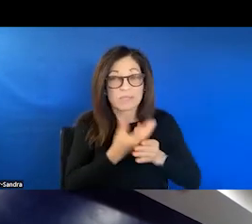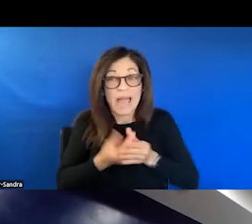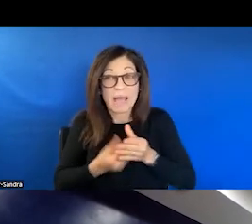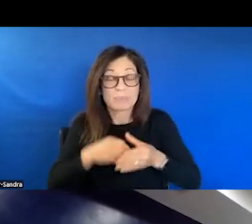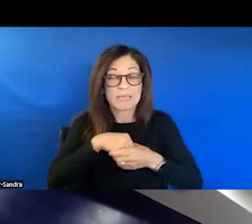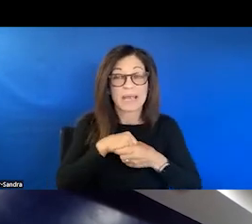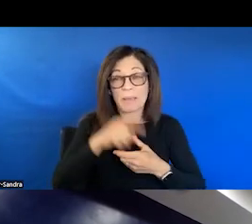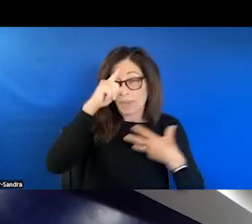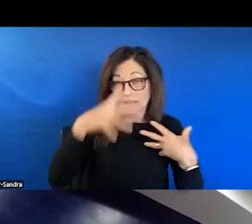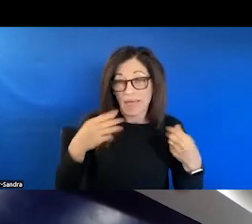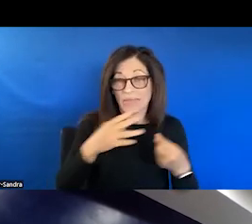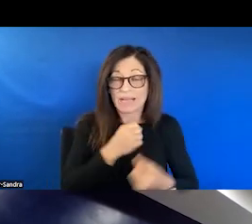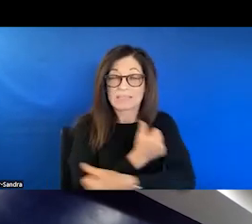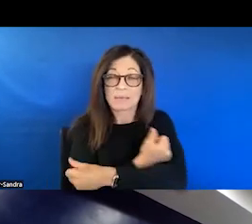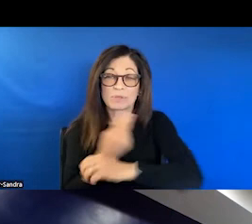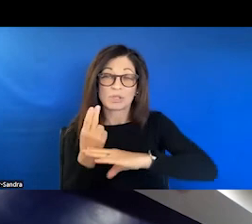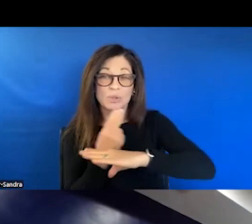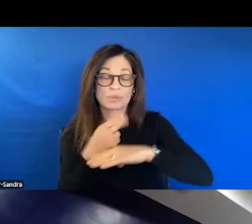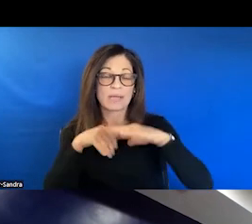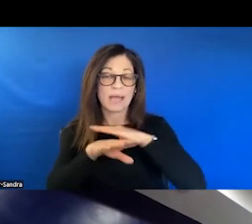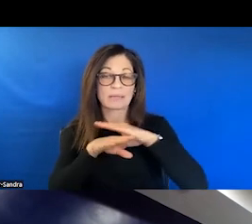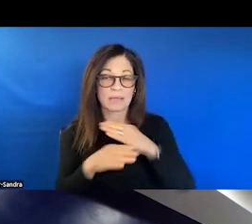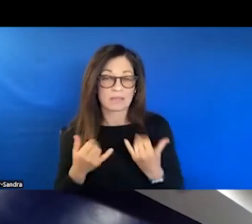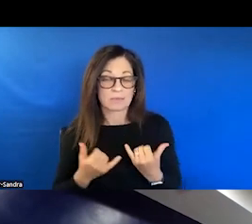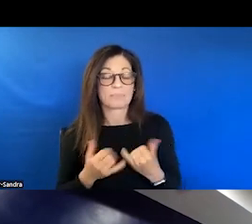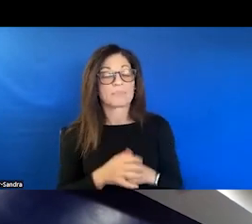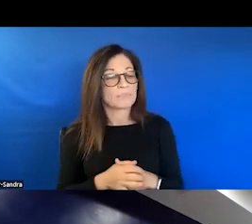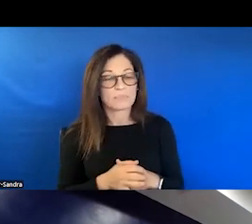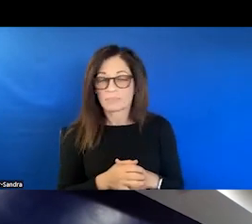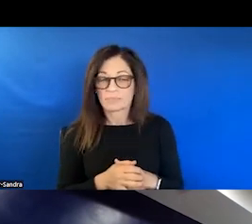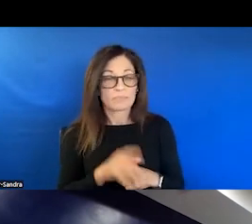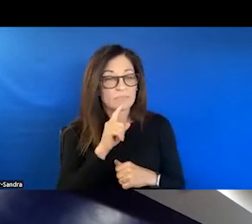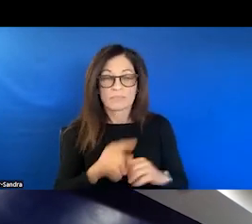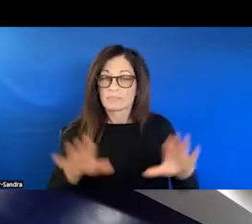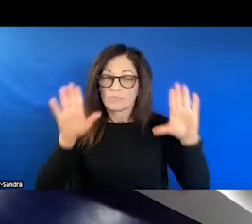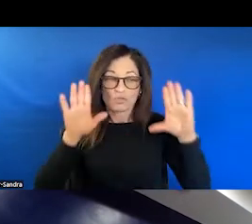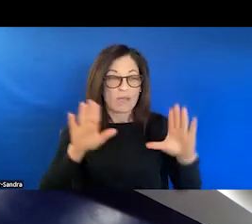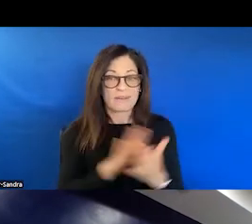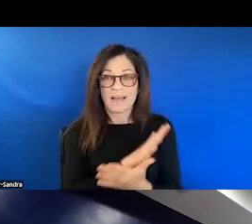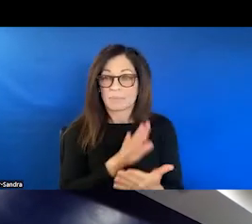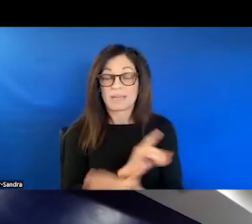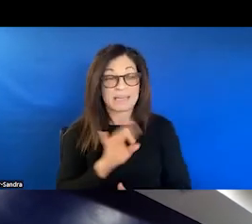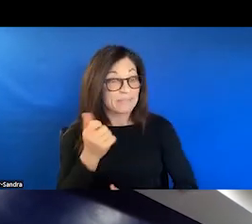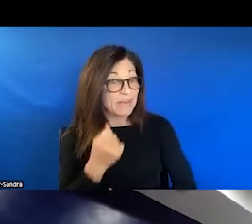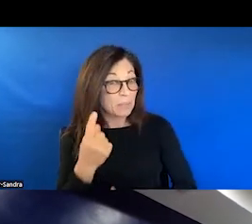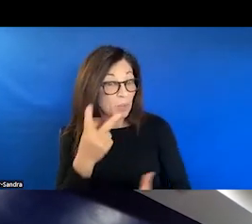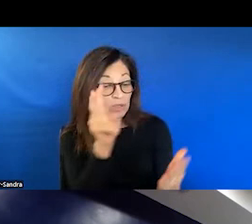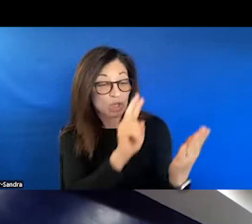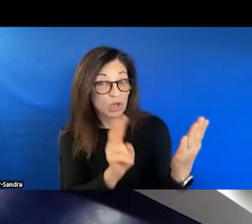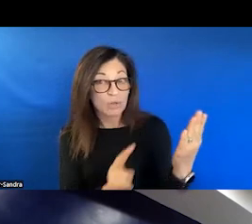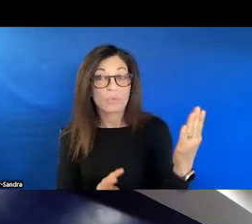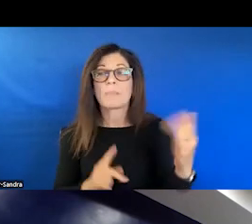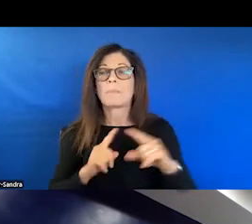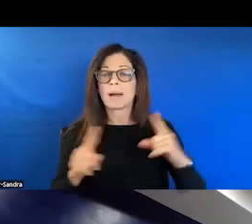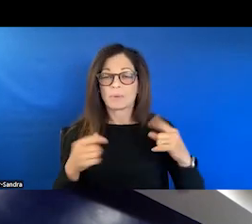substance use access currently. So it's a great document if anybody wants to look through it, but we've